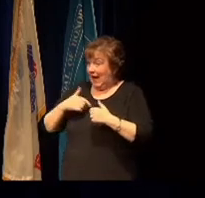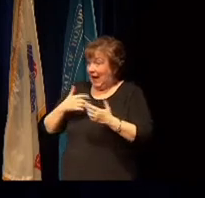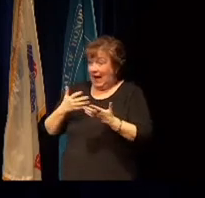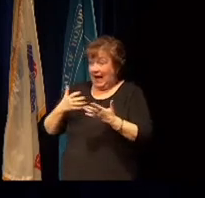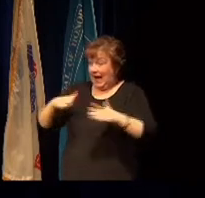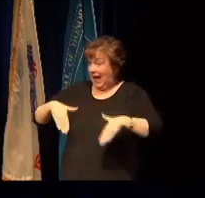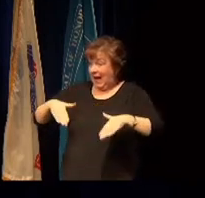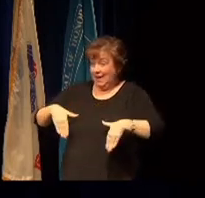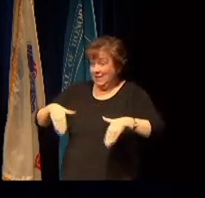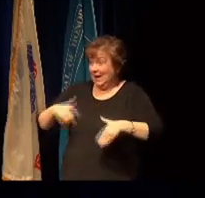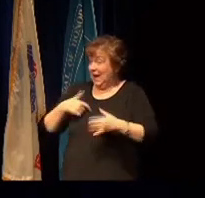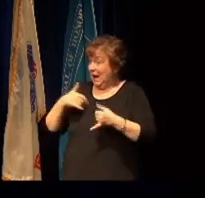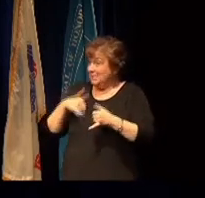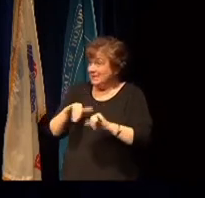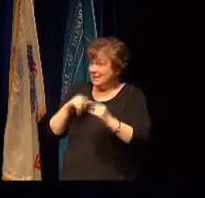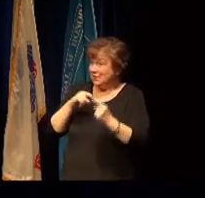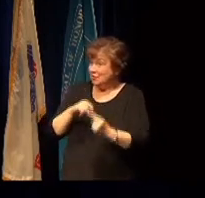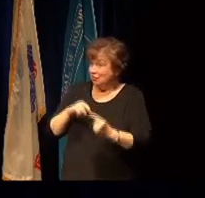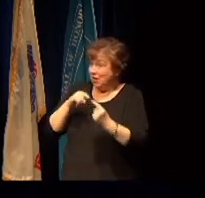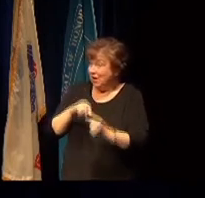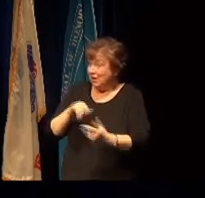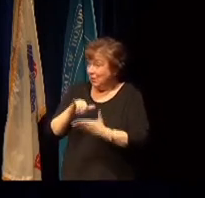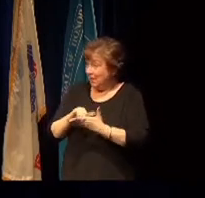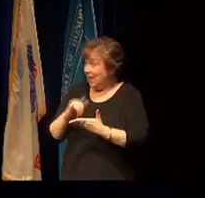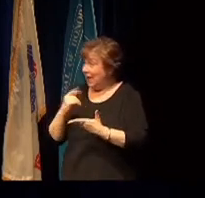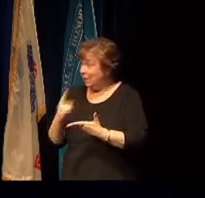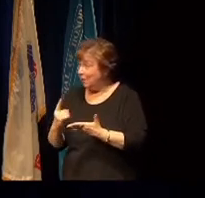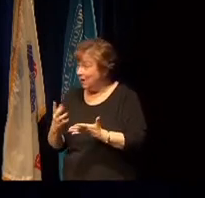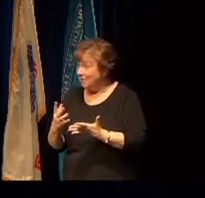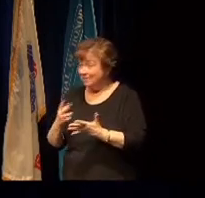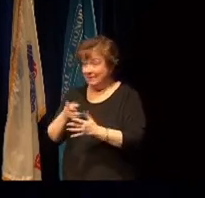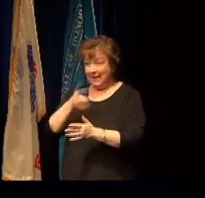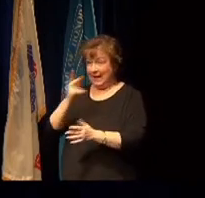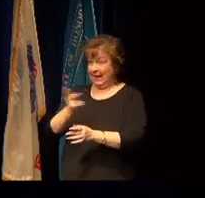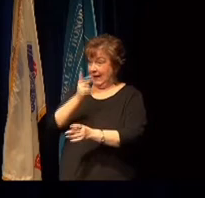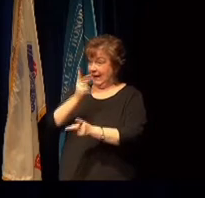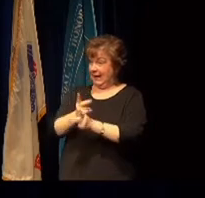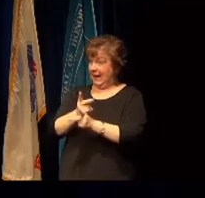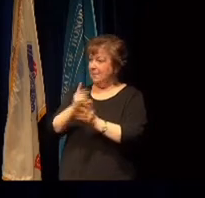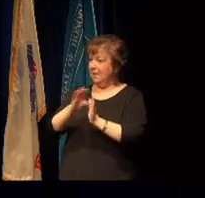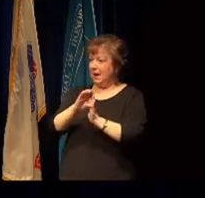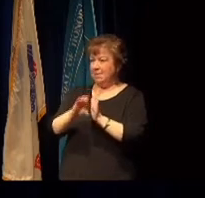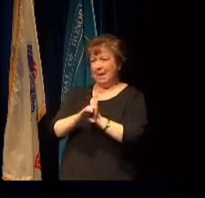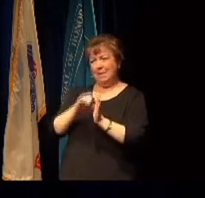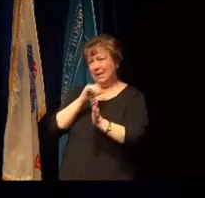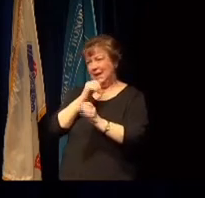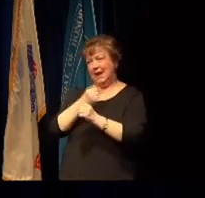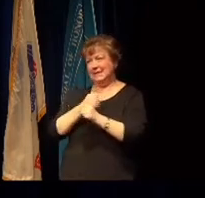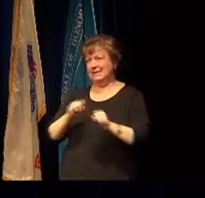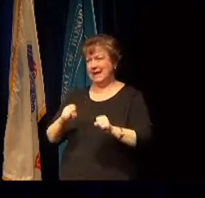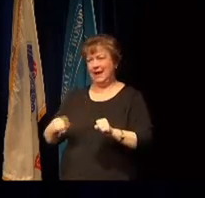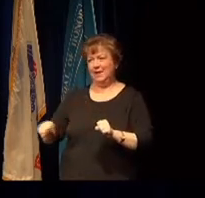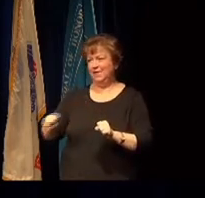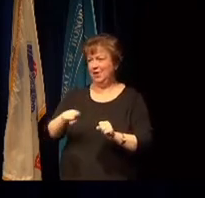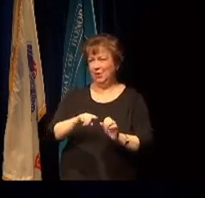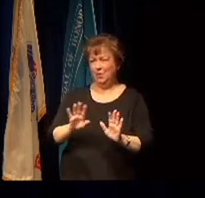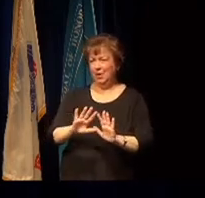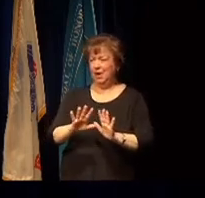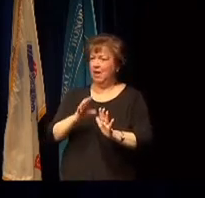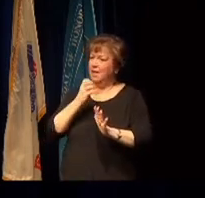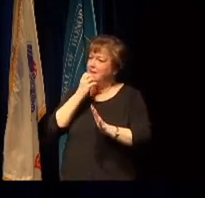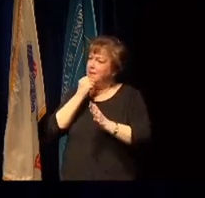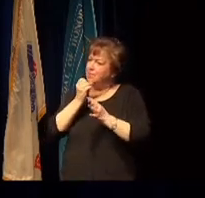I'm still struggling with that one. But keeping the commandments does not save you. What saves you is the precious blood